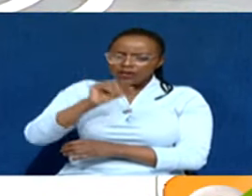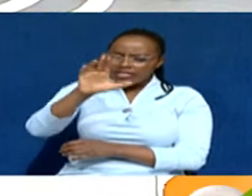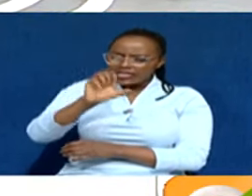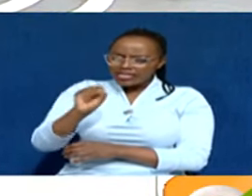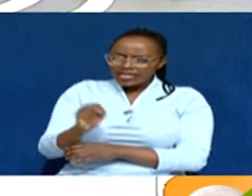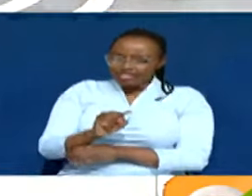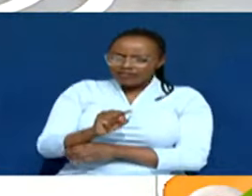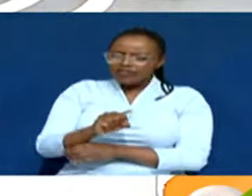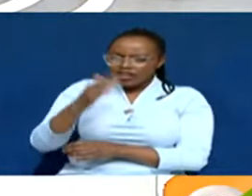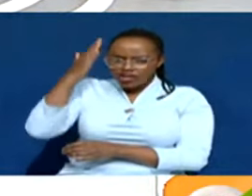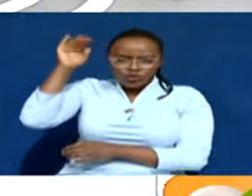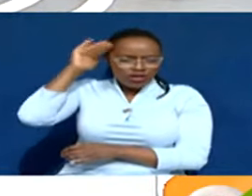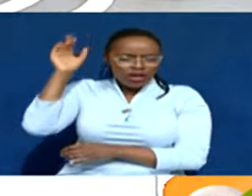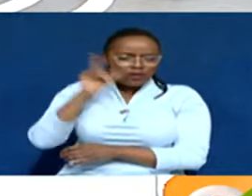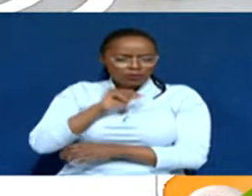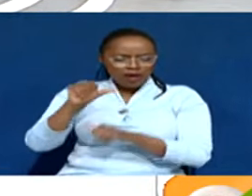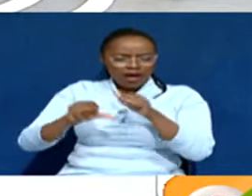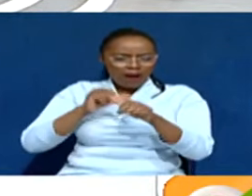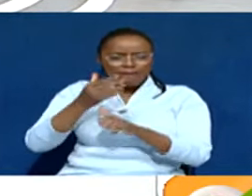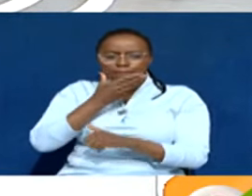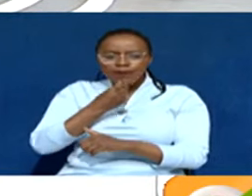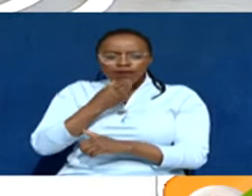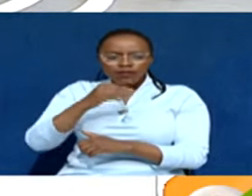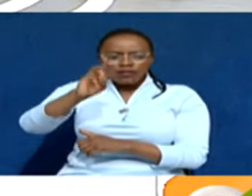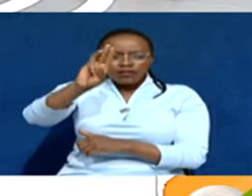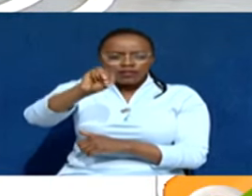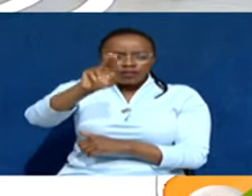CS, Chalugui, did you hear about this? The guy called